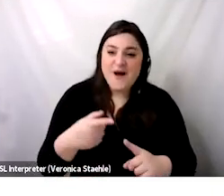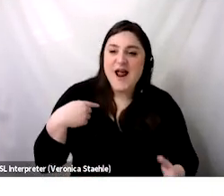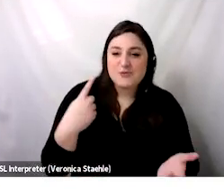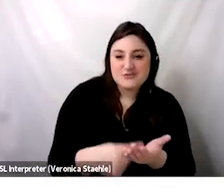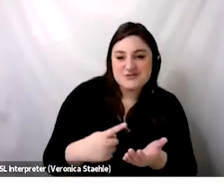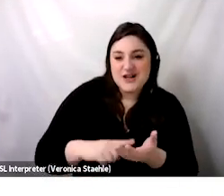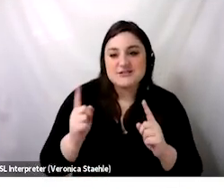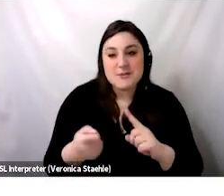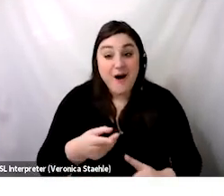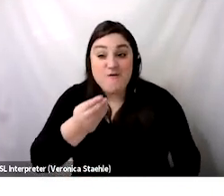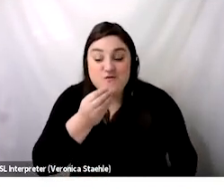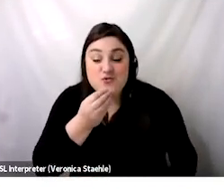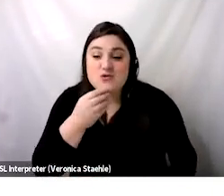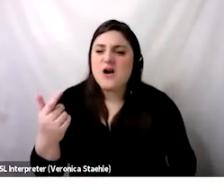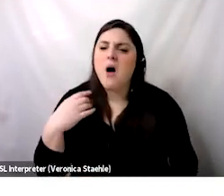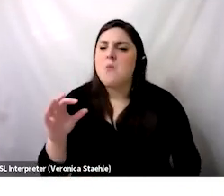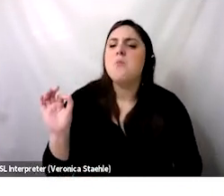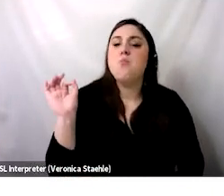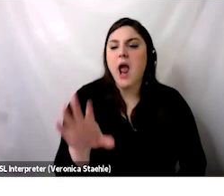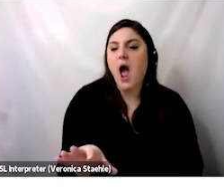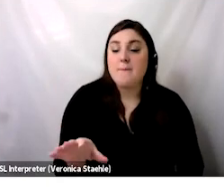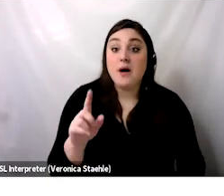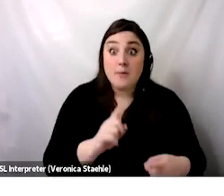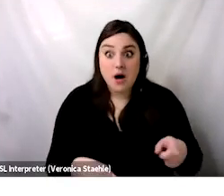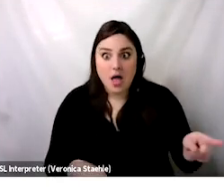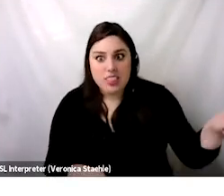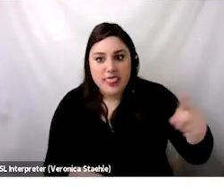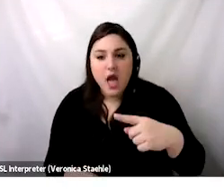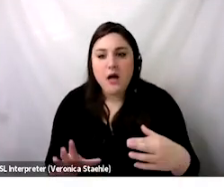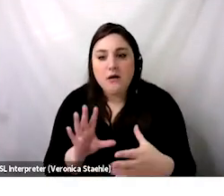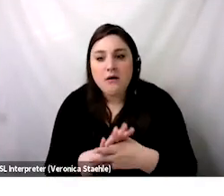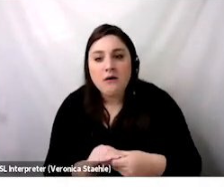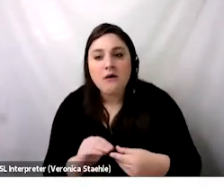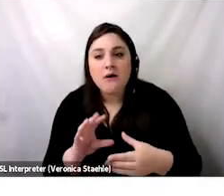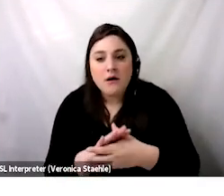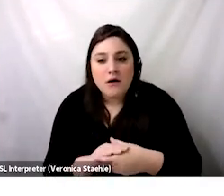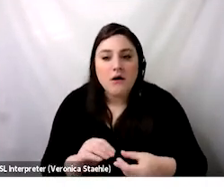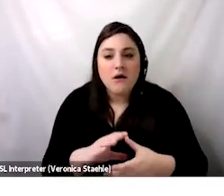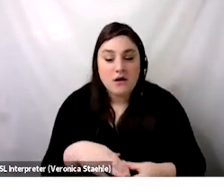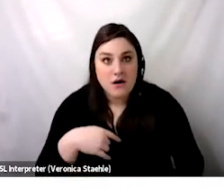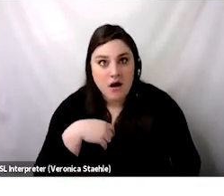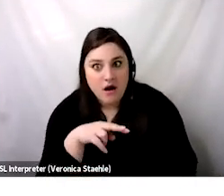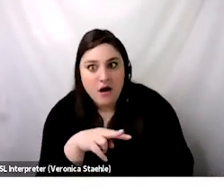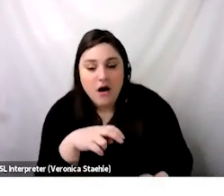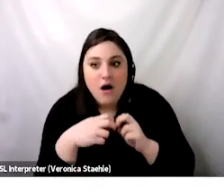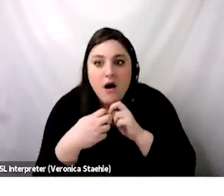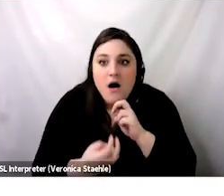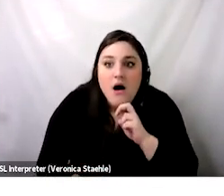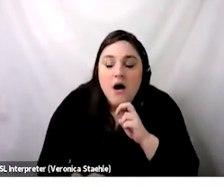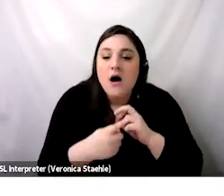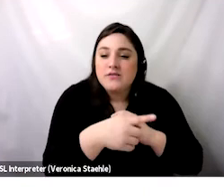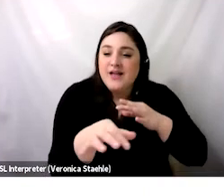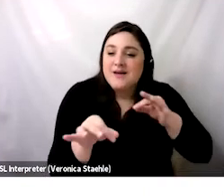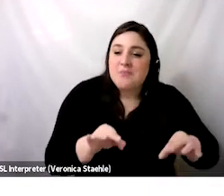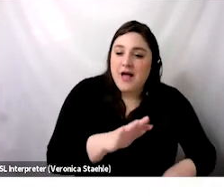I would be mesmerized as they would tell me stories about growing up on a farm and some of the practices that they use